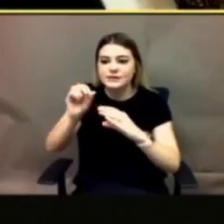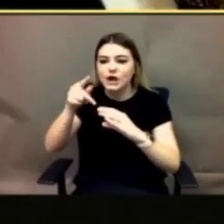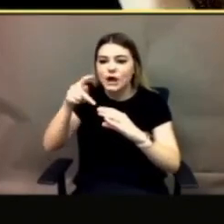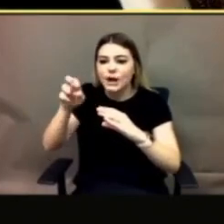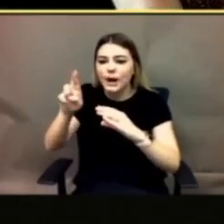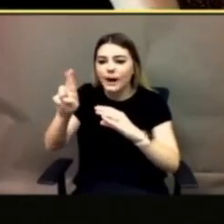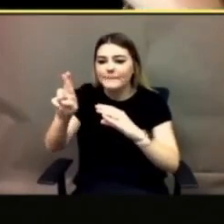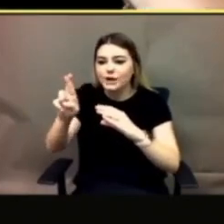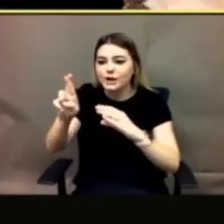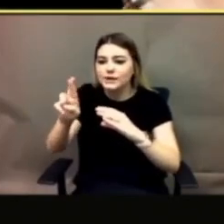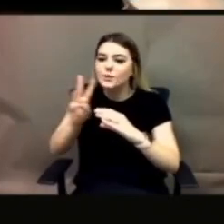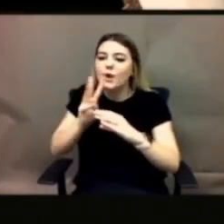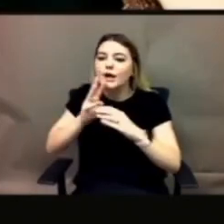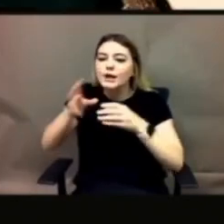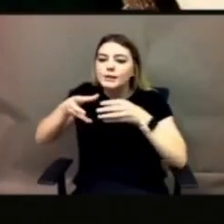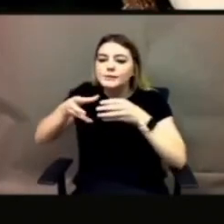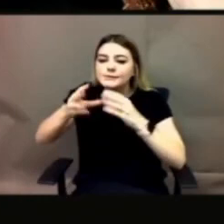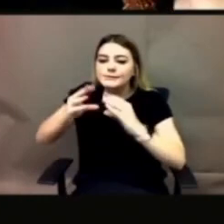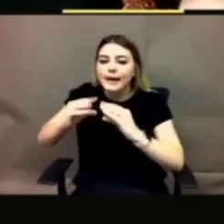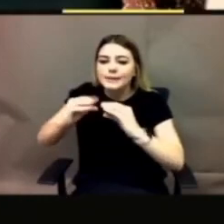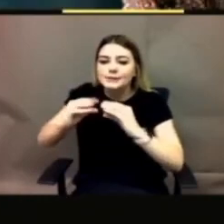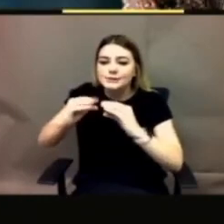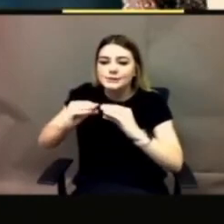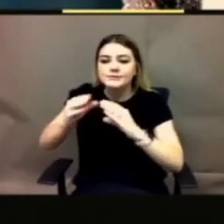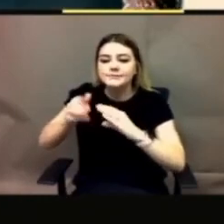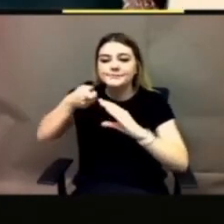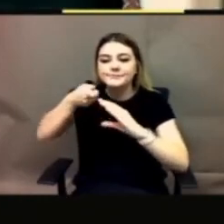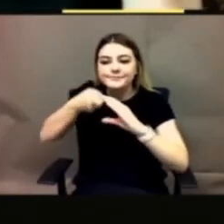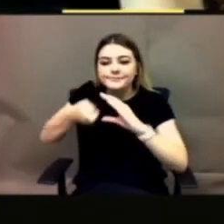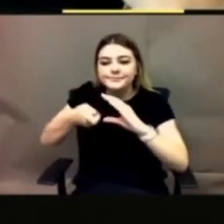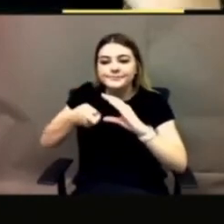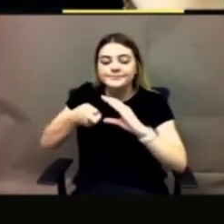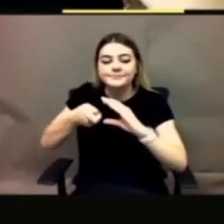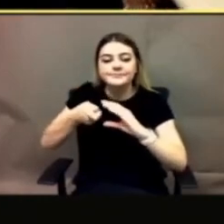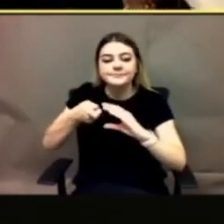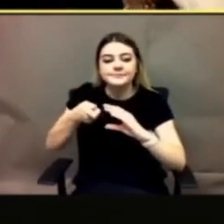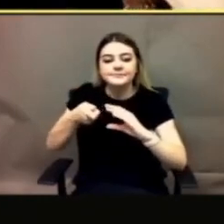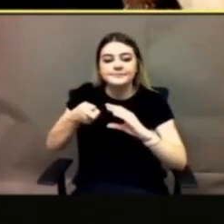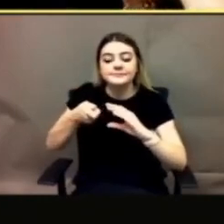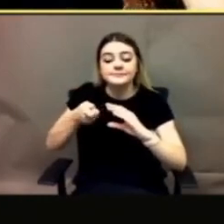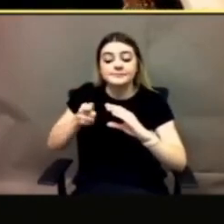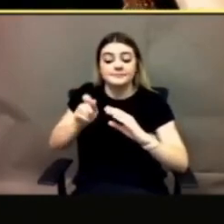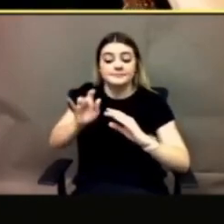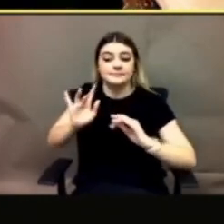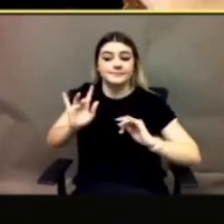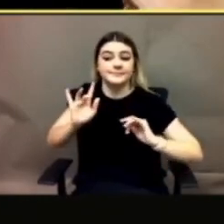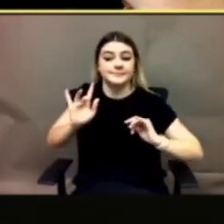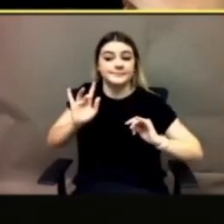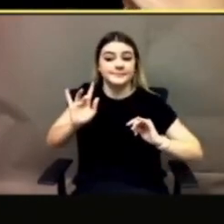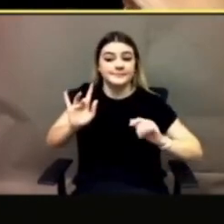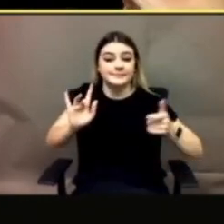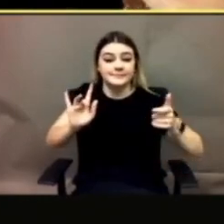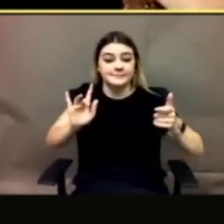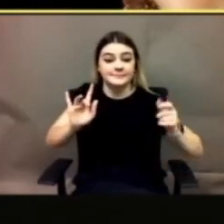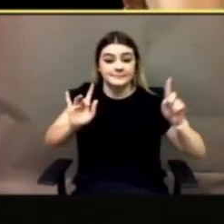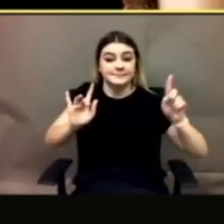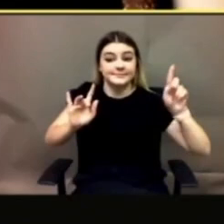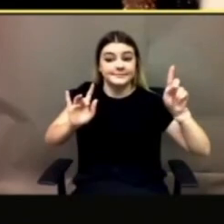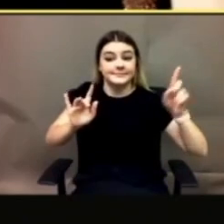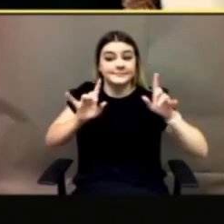scrubby sponge. or a steel scrub or something. I mentioned this aluminum tape. I love this stuff. I'll just grab a little bit of it